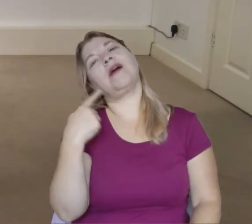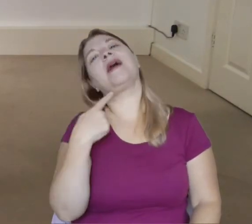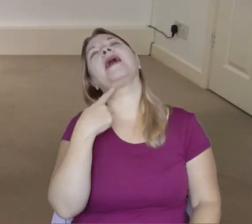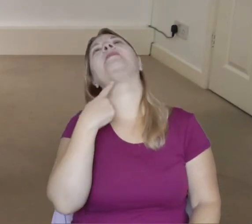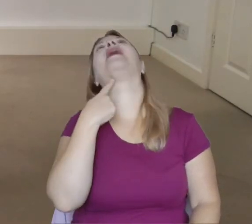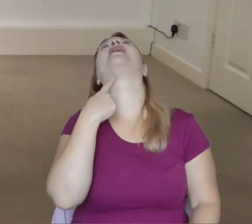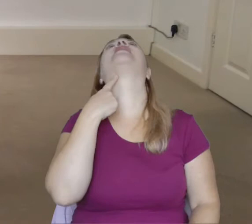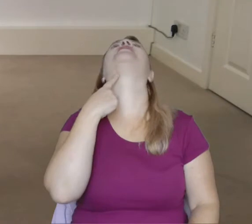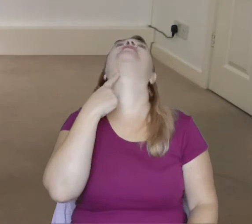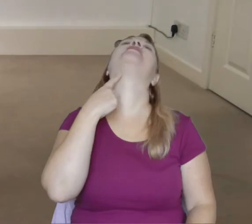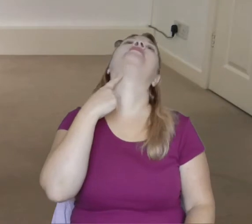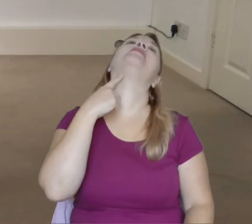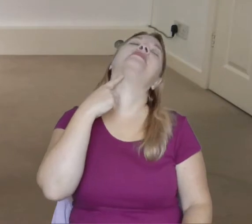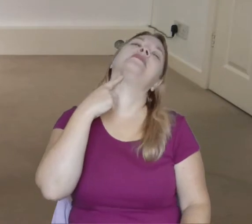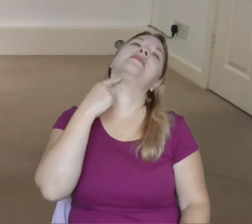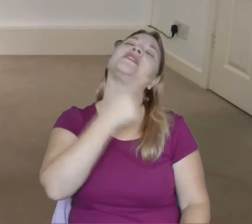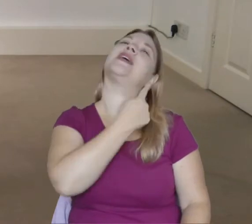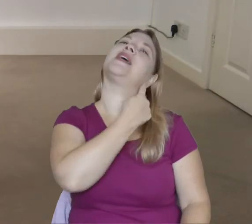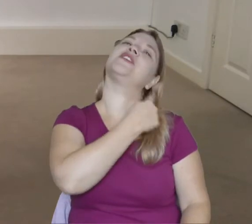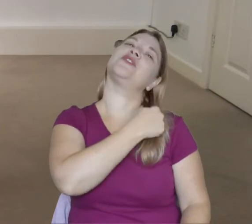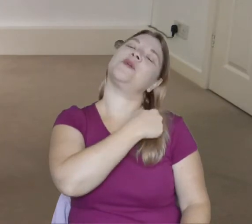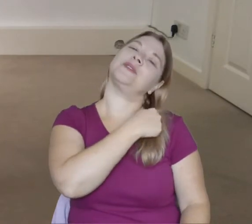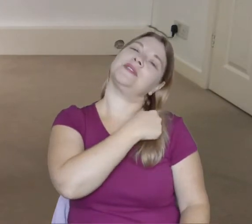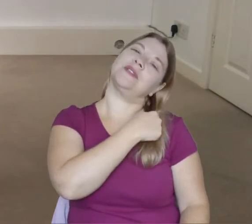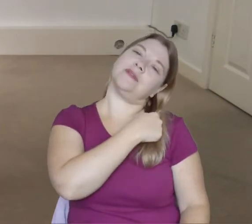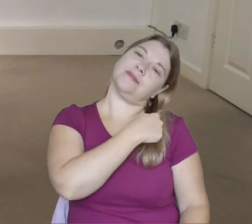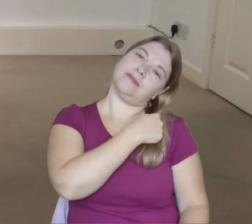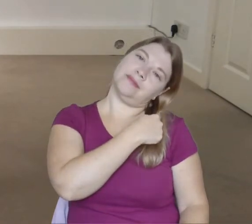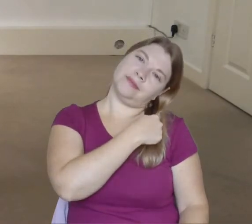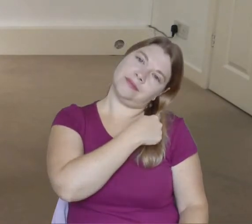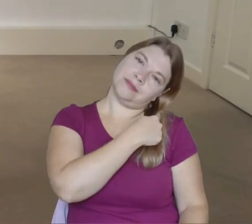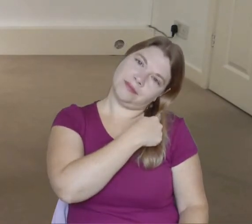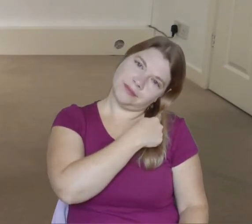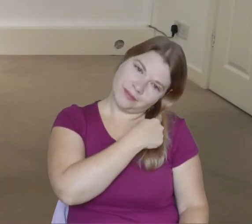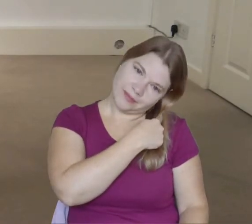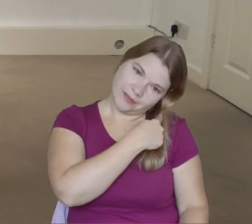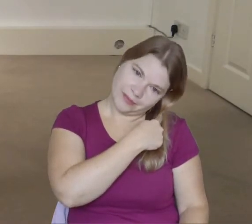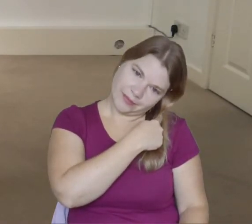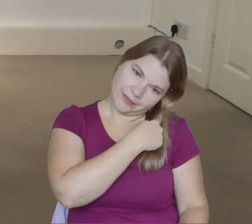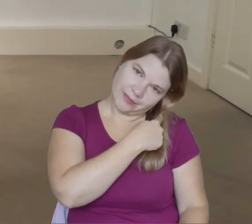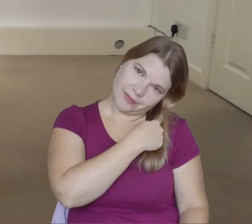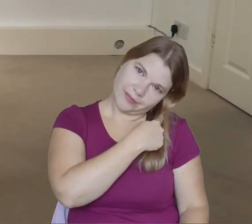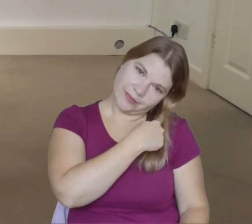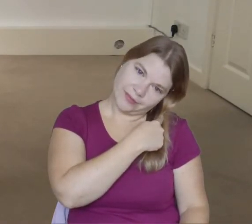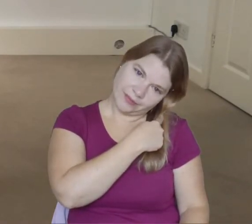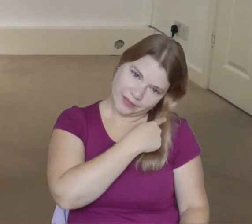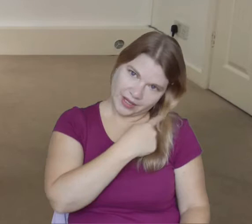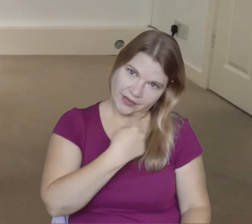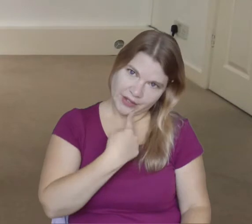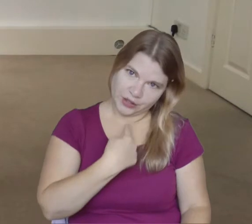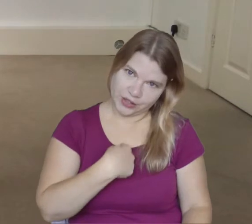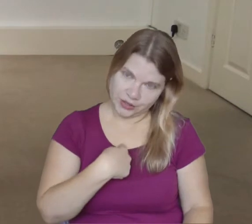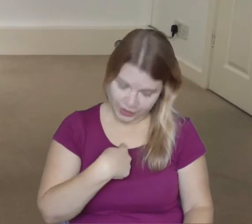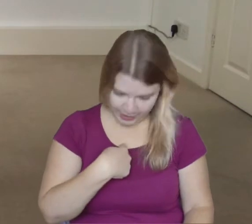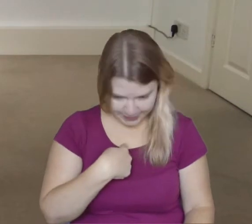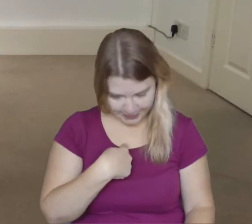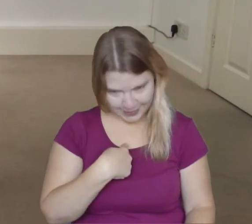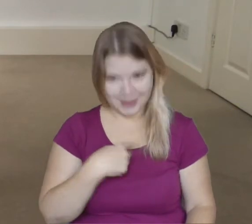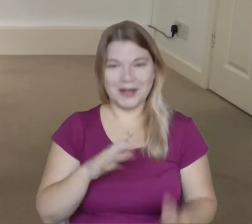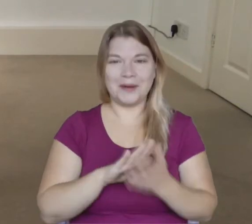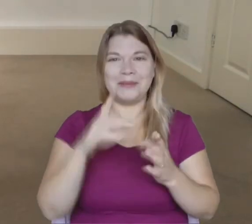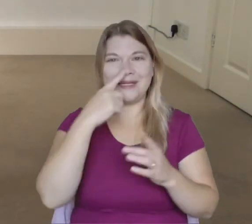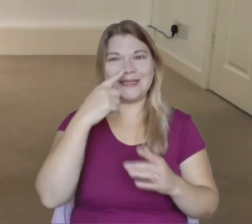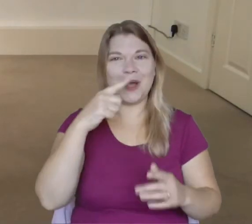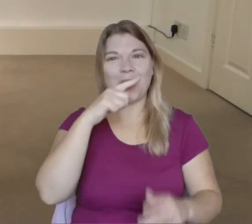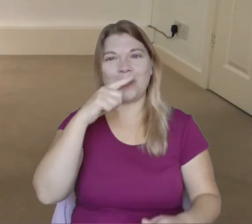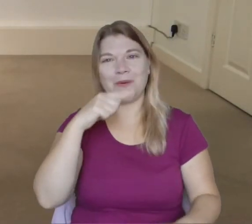head back as the face goes up to the ceiling, and then ear to shoulder on the other side now, and then chin towards your chest. And if